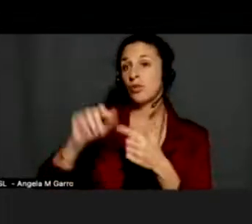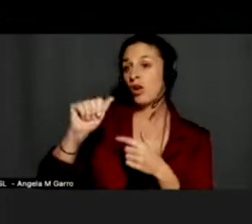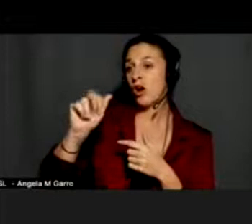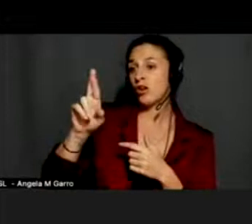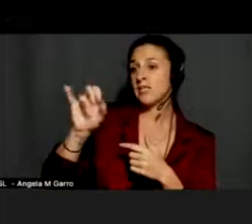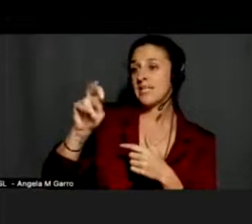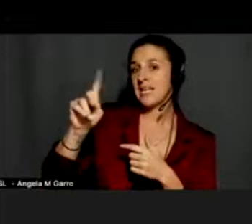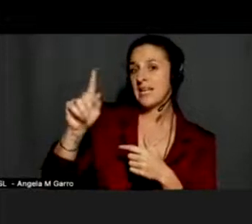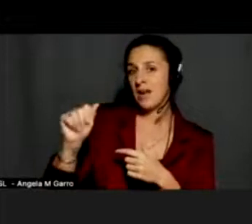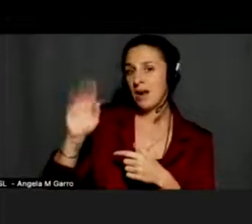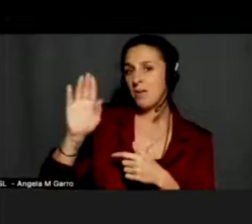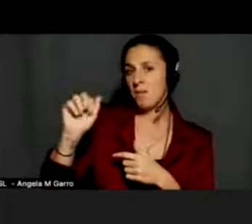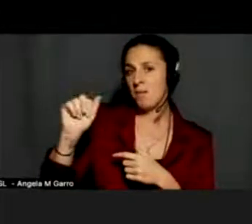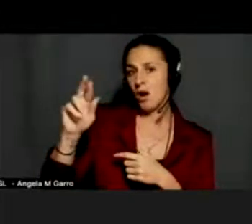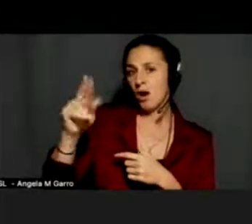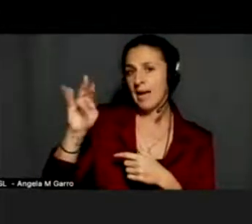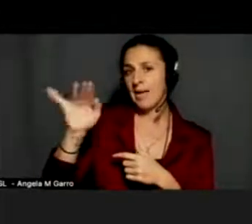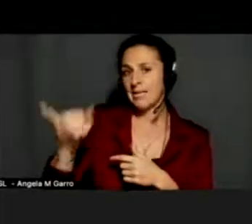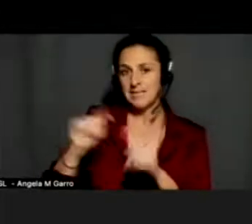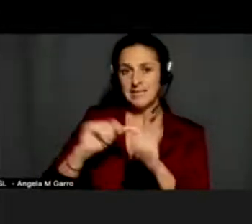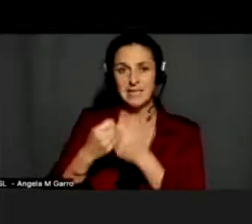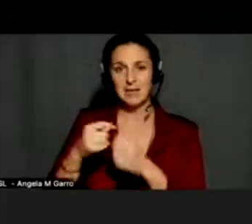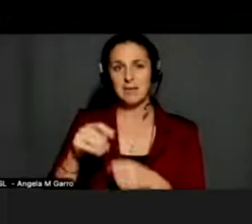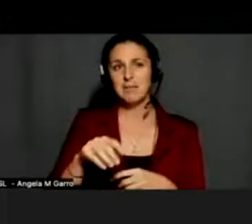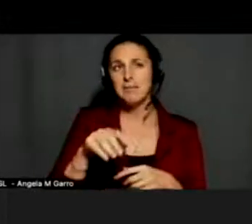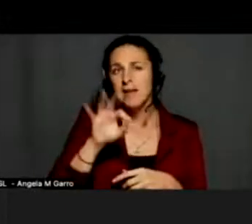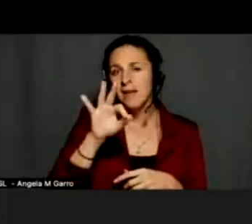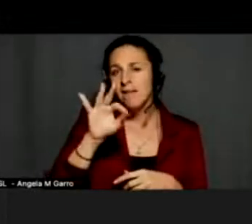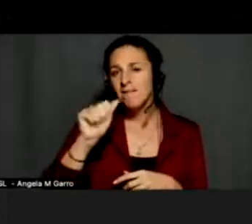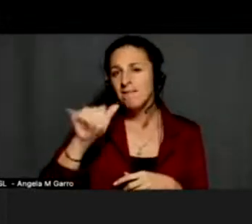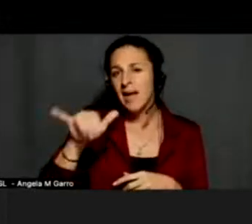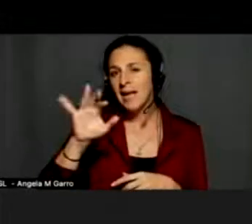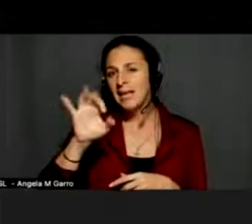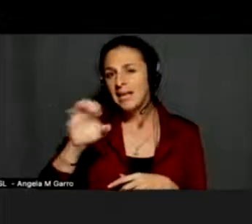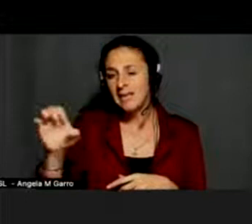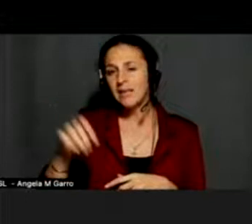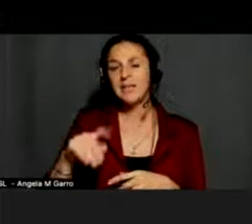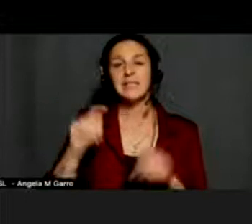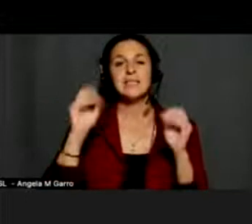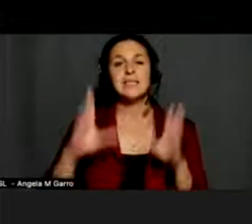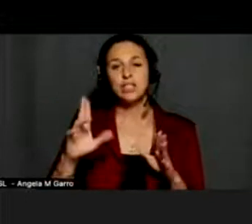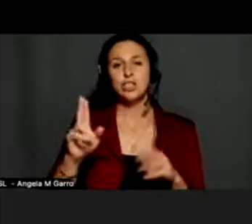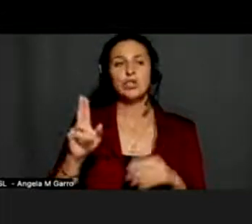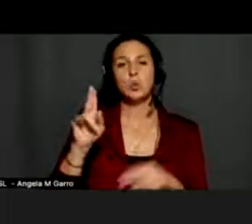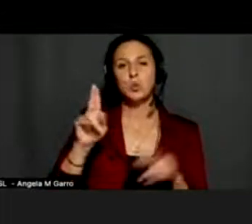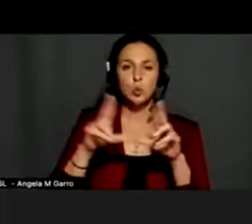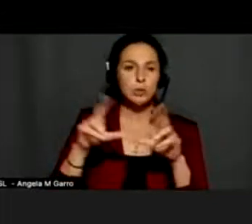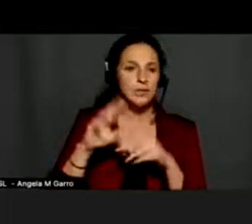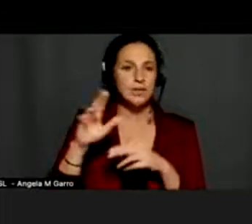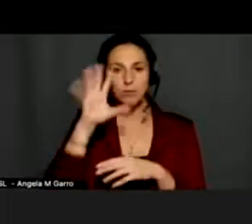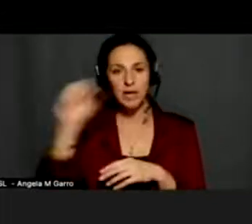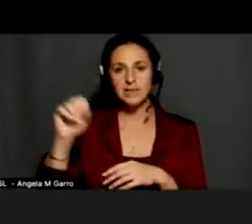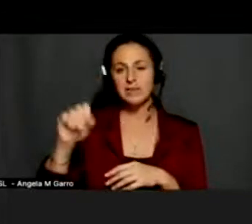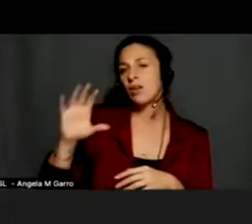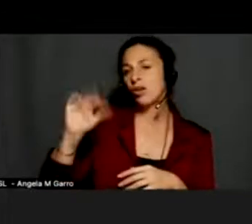team, Lisa Fahey, our teacher union president, Julie MacArthur, on the district side,